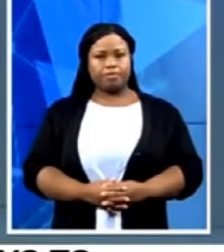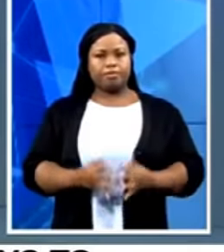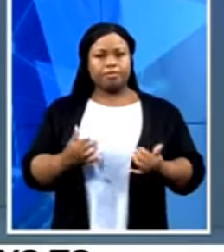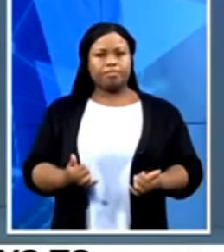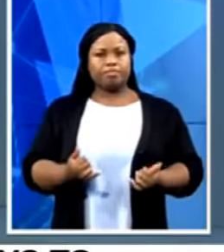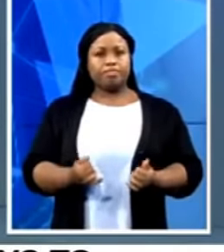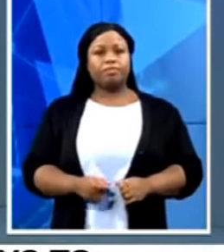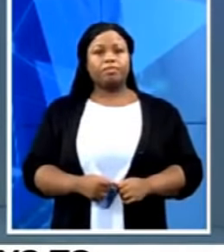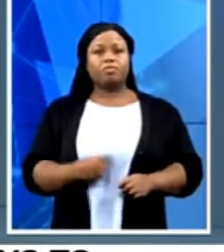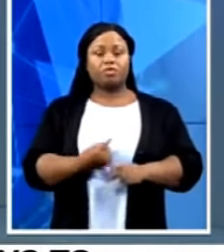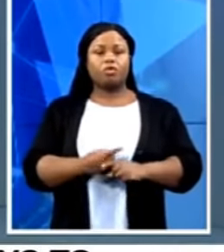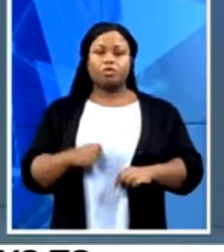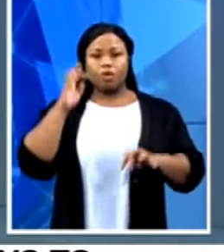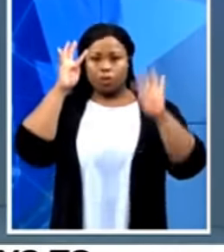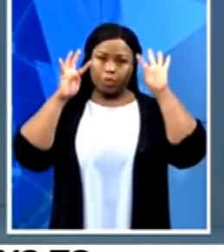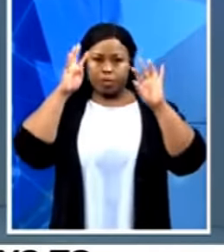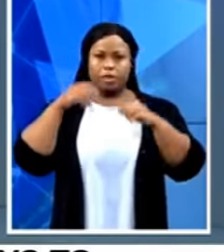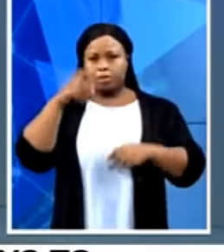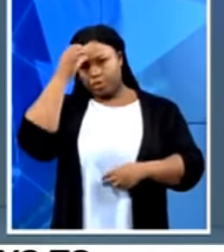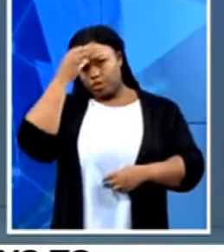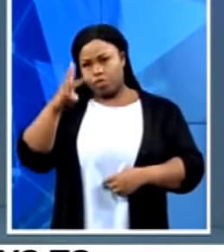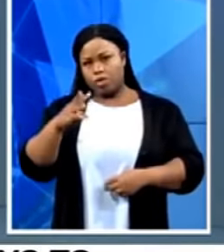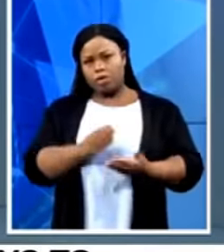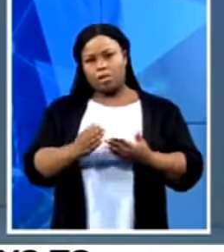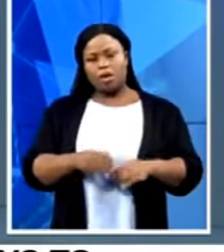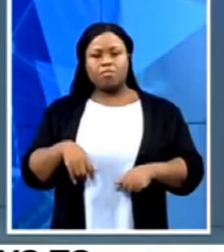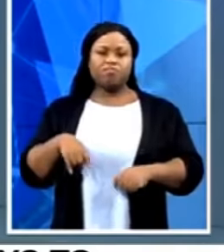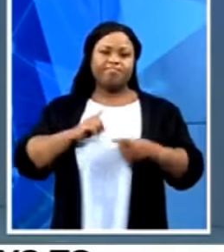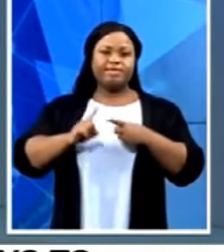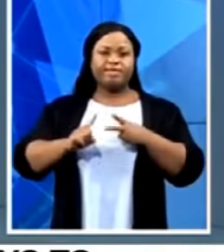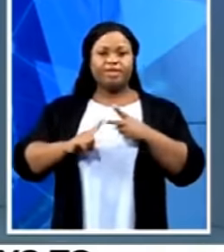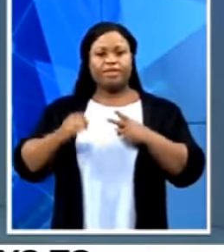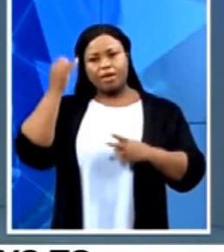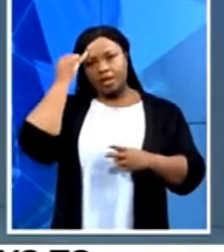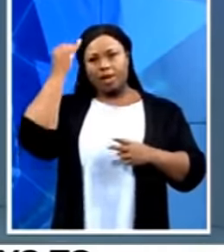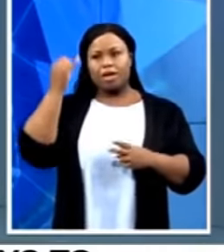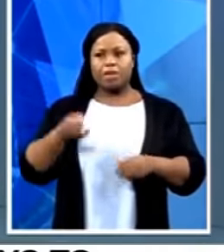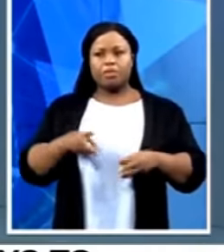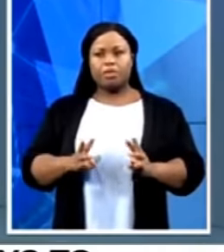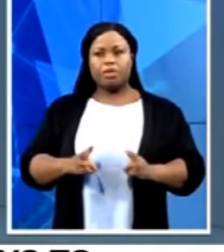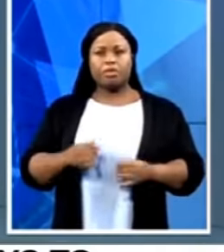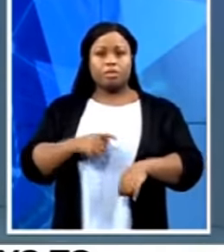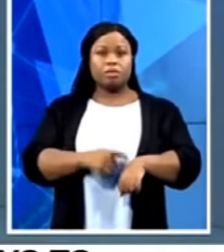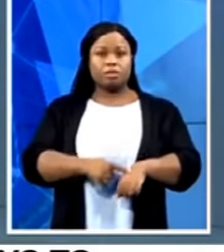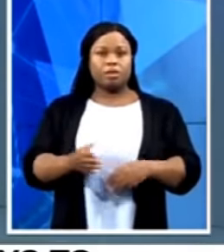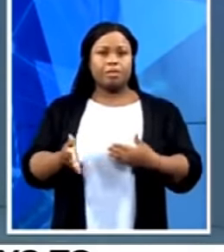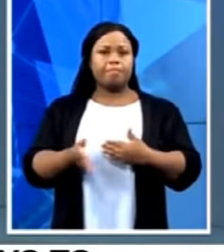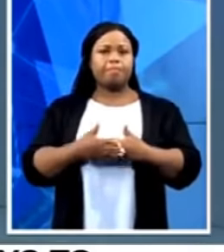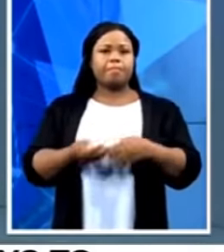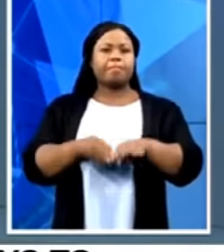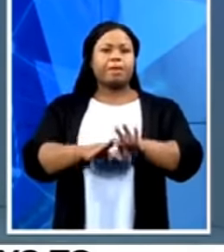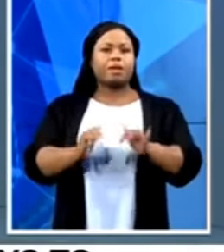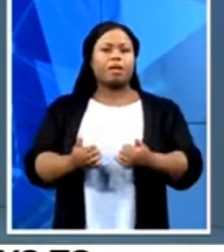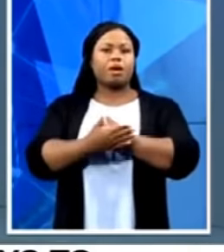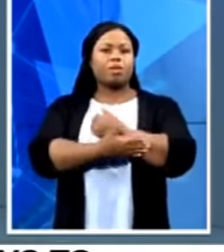In Pretoria are using innovative ways to serve shoppers during the lockdown period. Some of these new measures might be what the